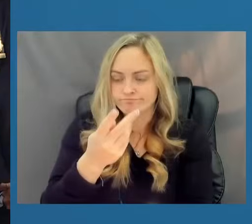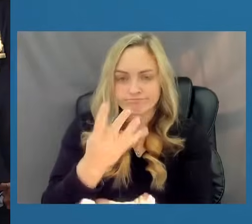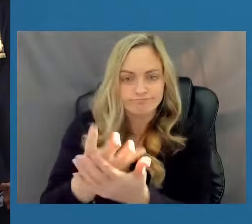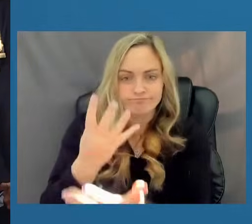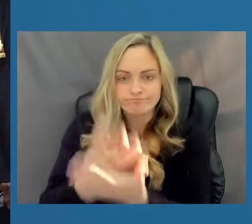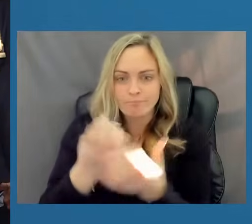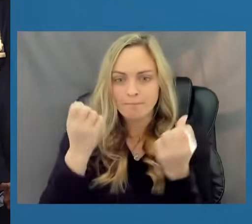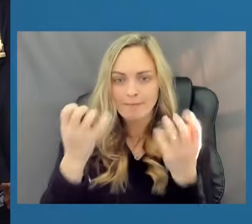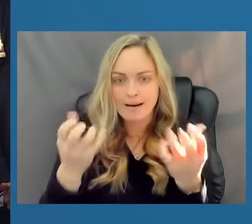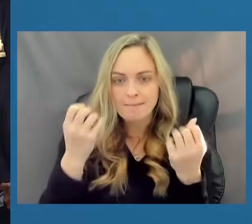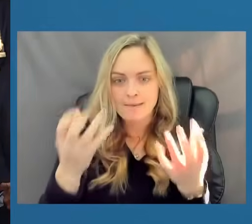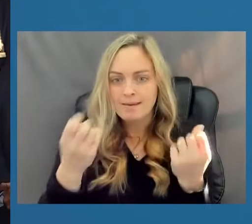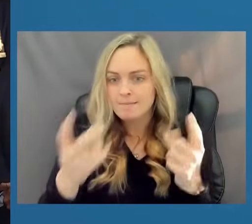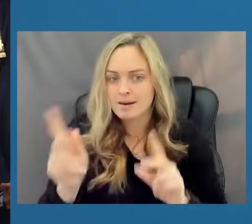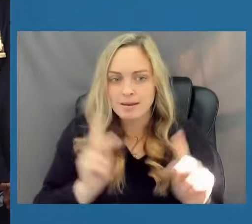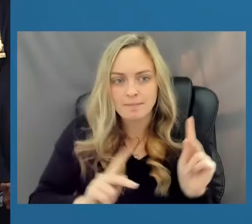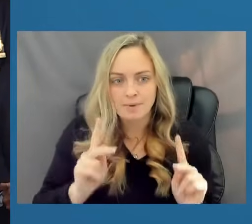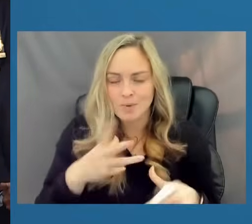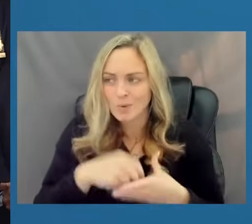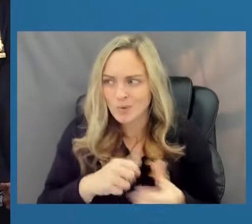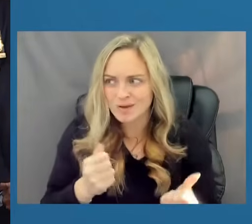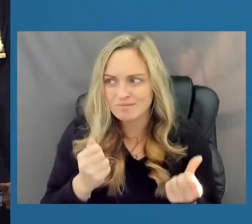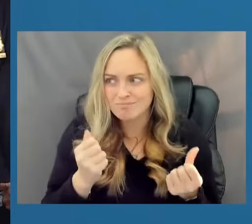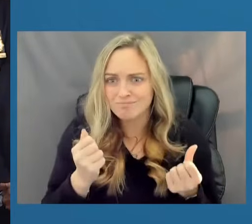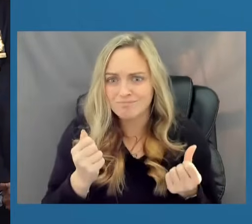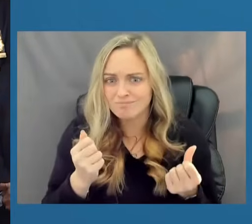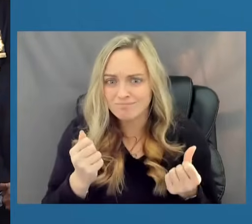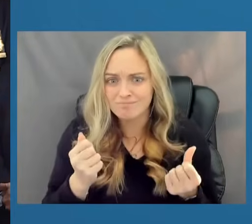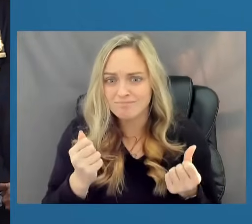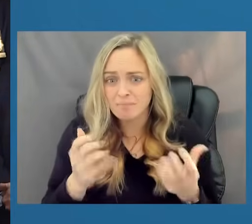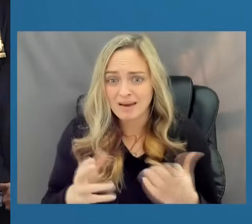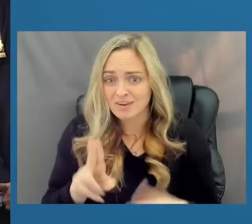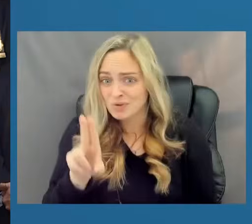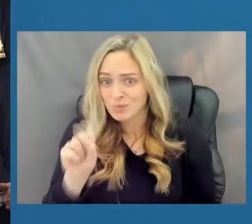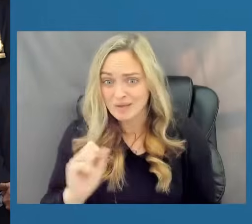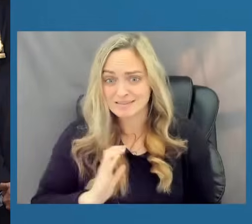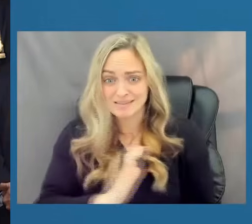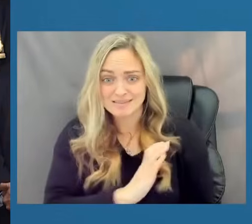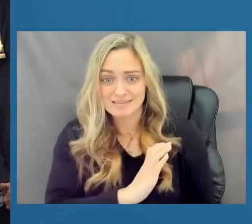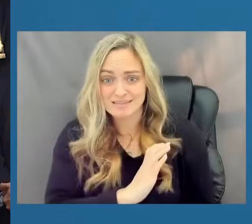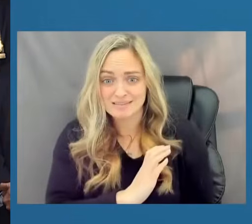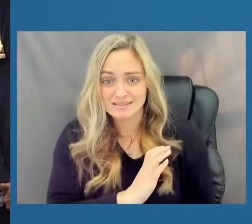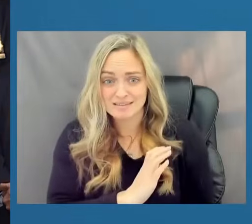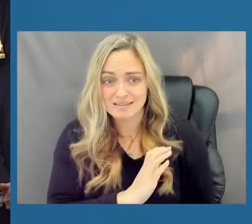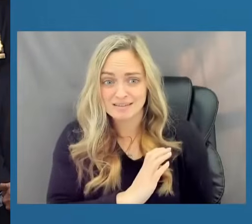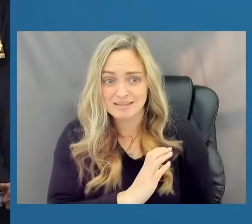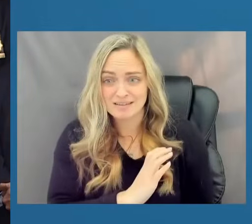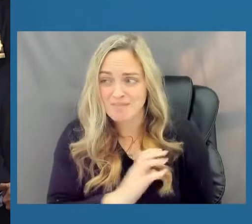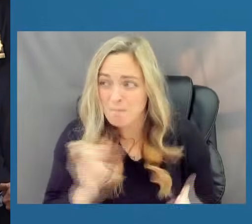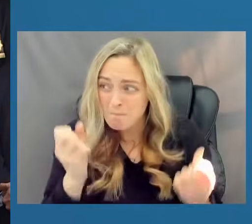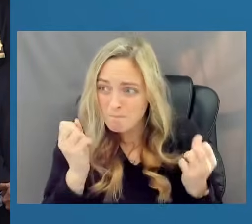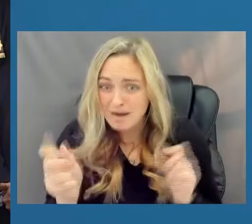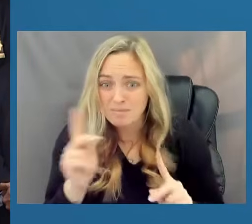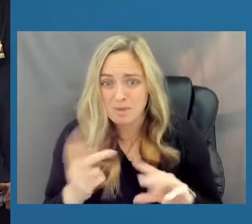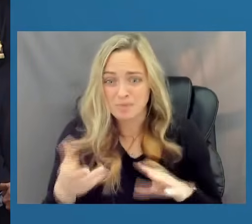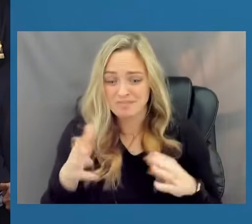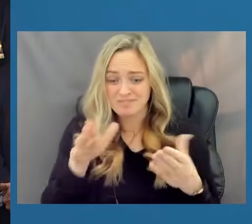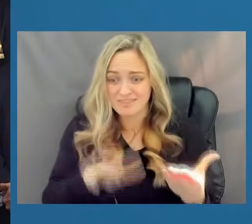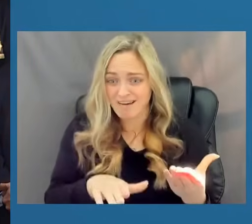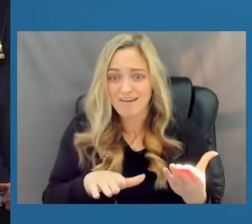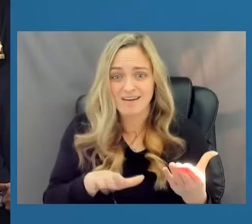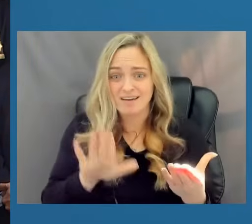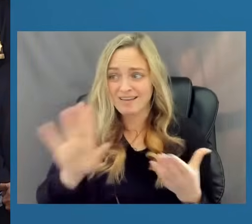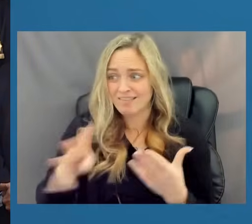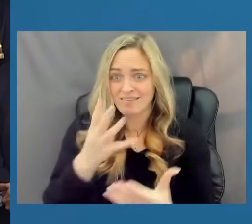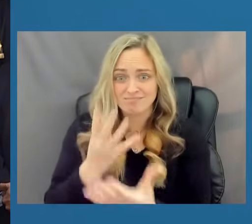individuals, including thousands of individuals, including hundreds of U.S. citizens. Dozens of people have died in their